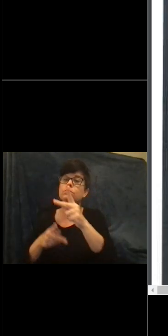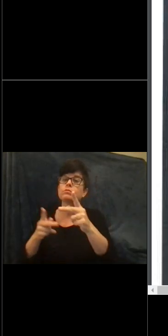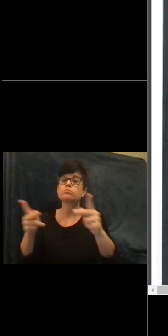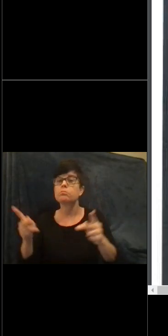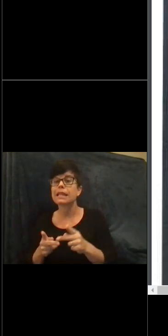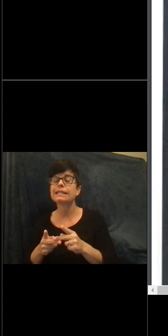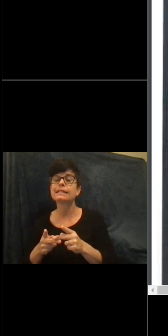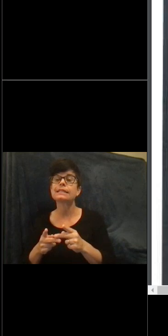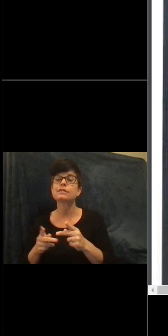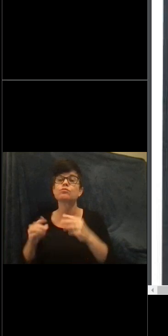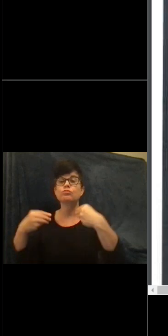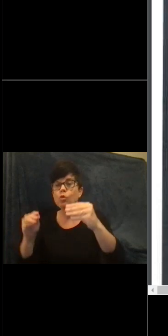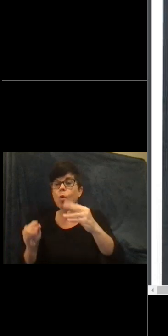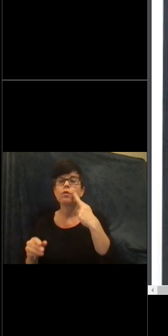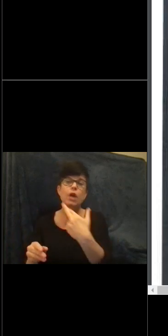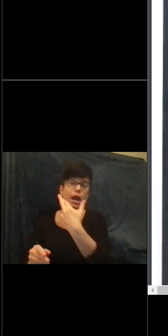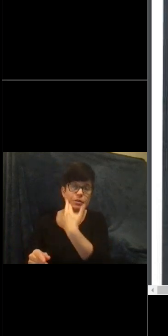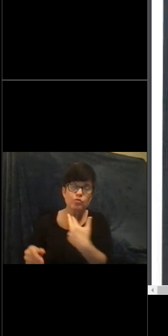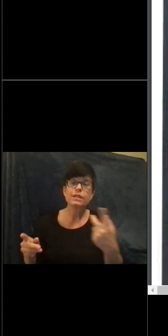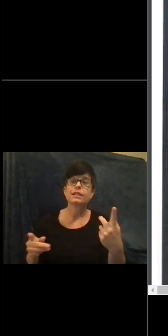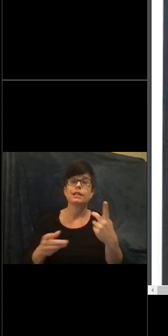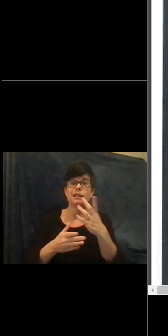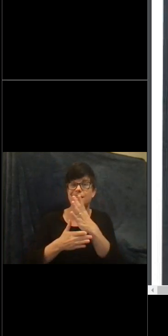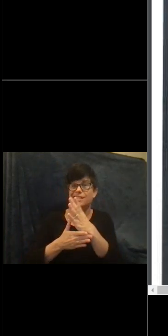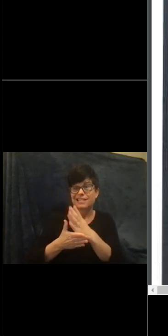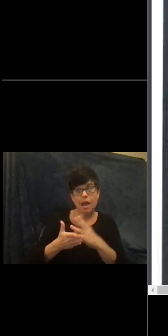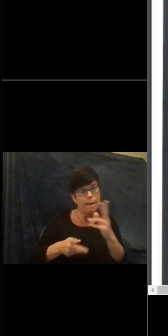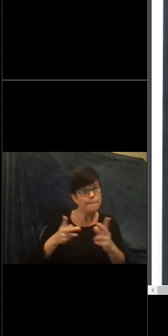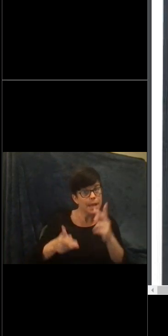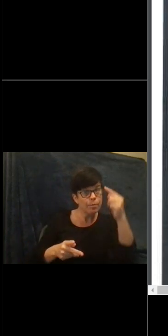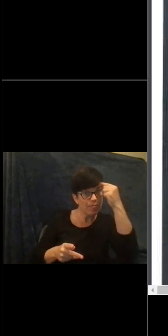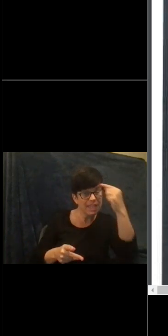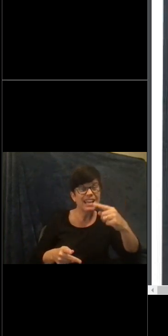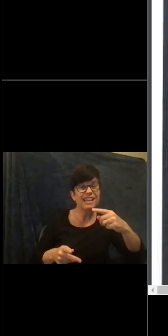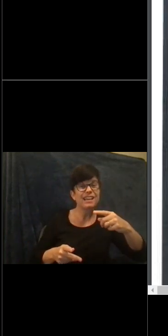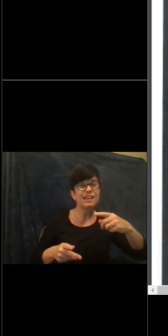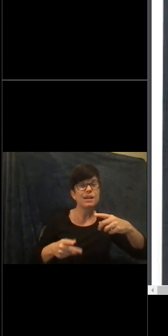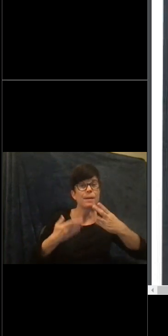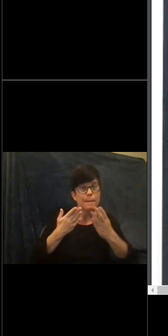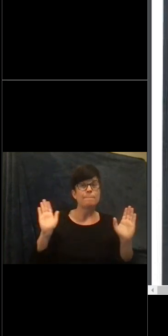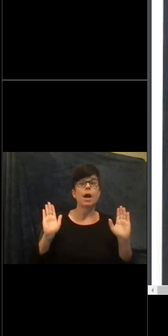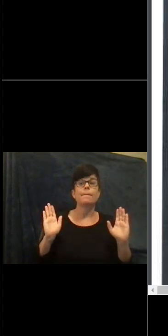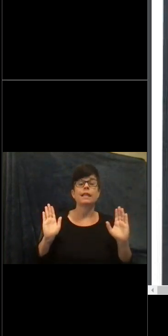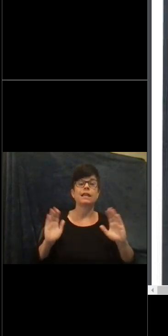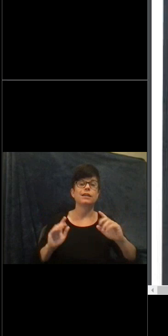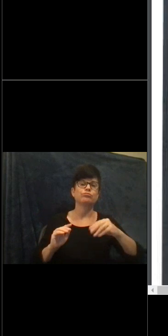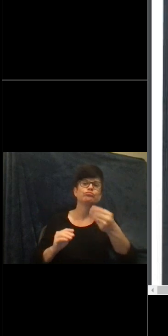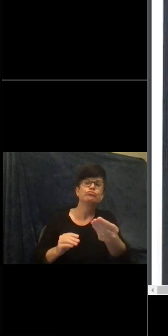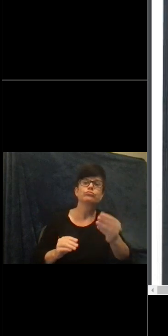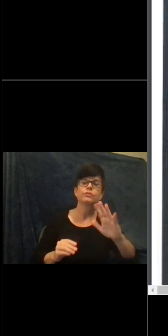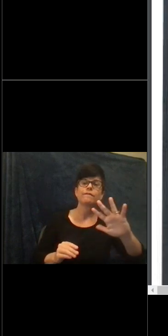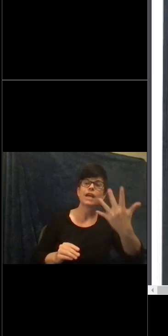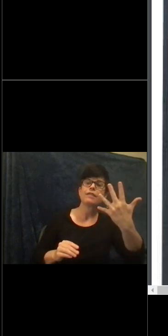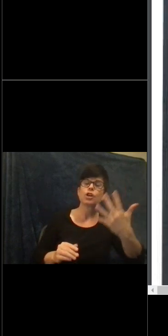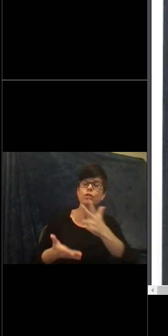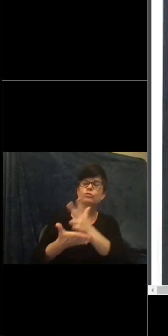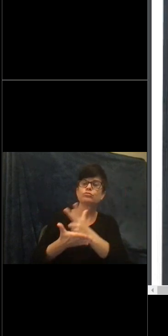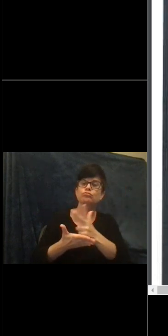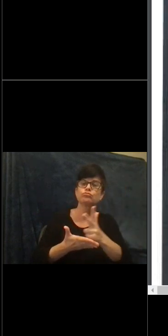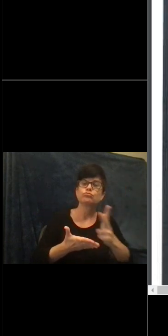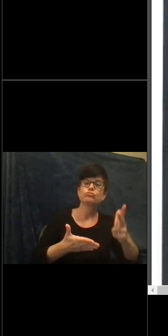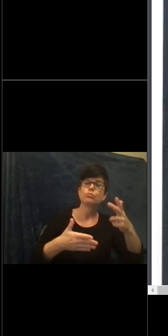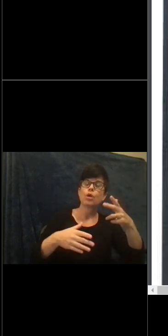To some people, it's a public parking garage where anyone can go and spend $5 and park, and they can go wherever they want